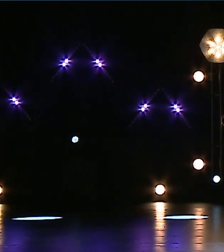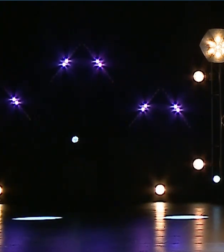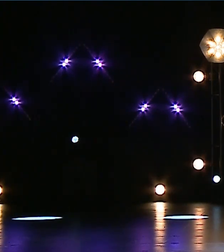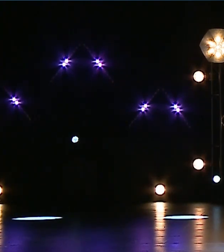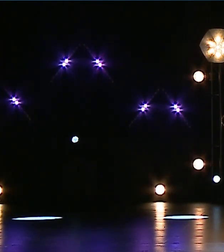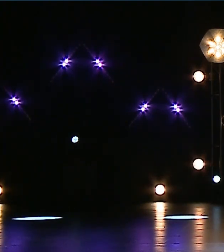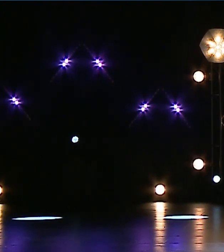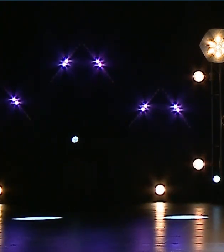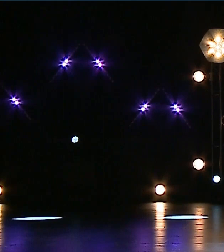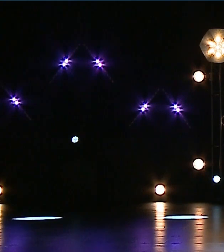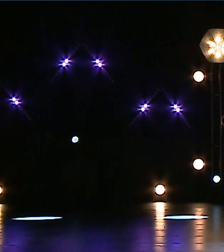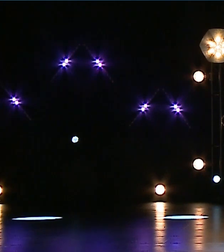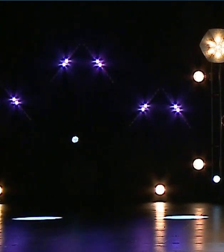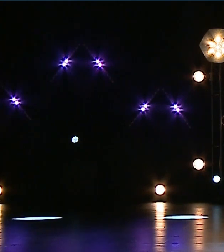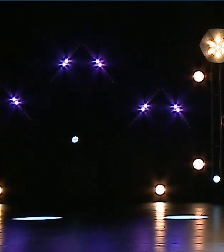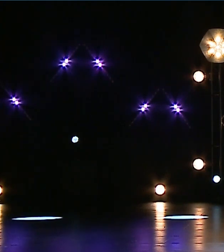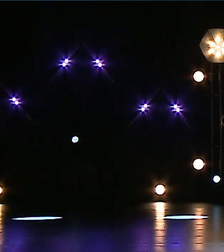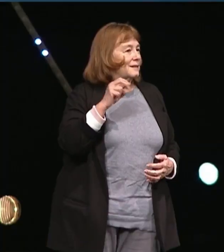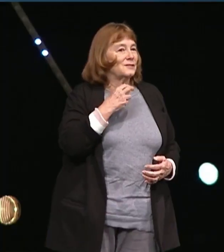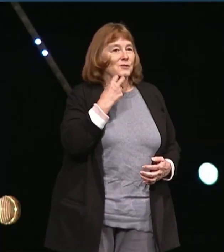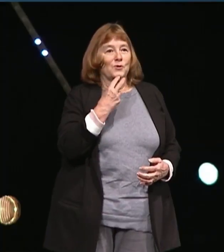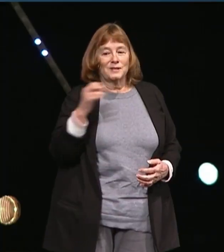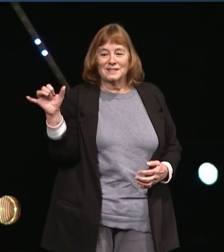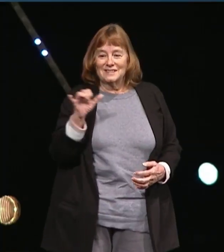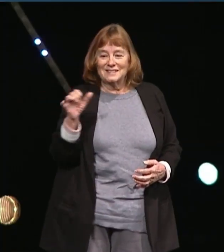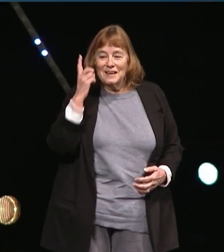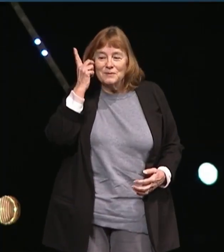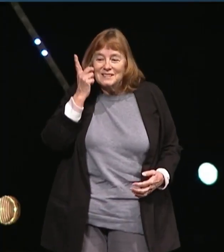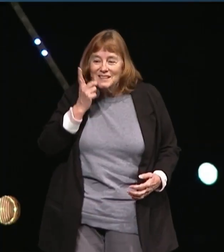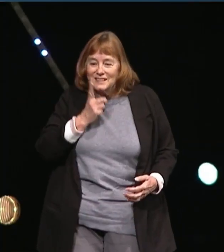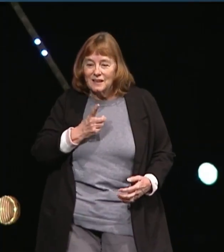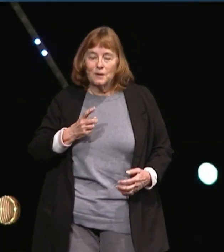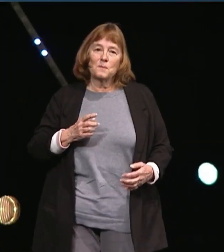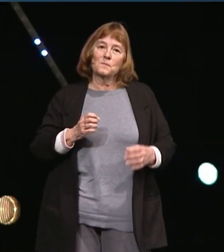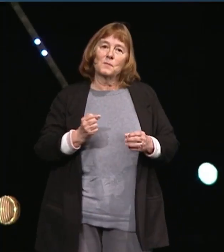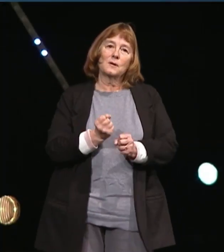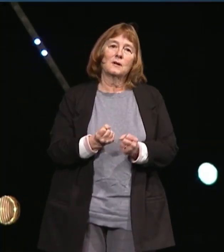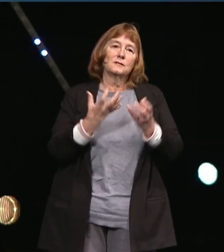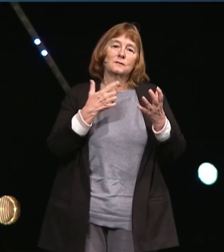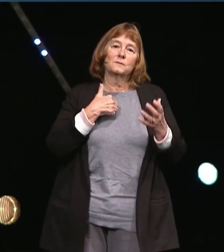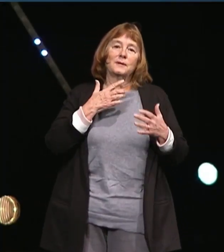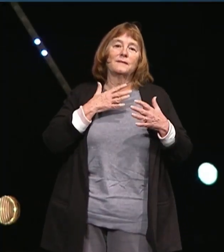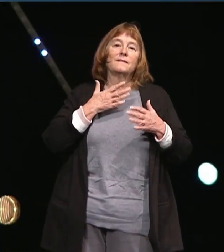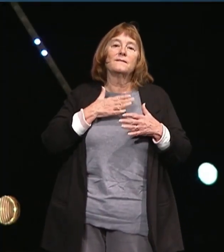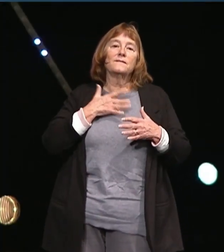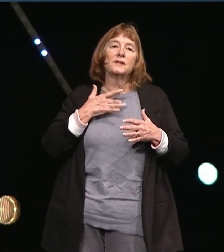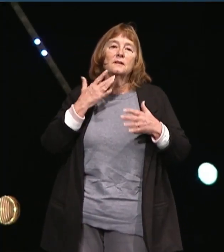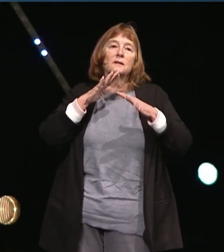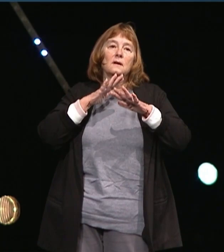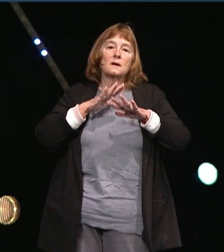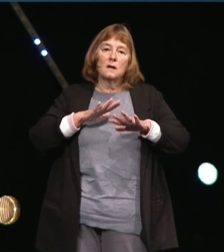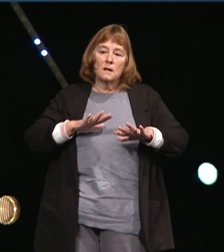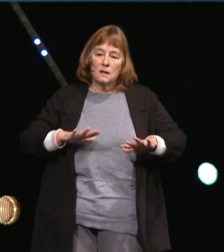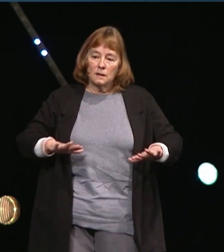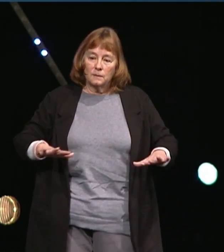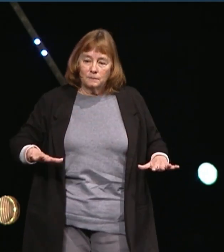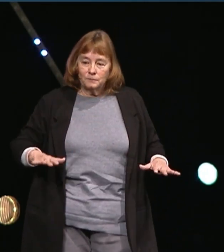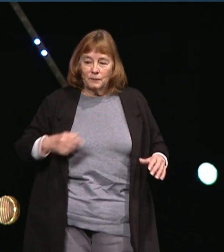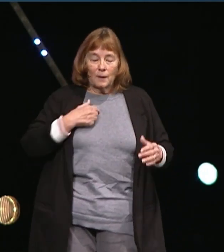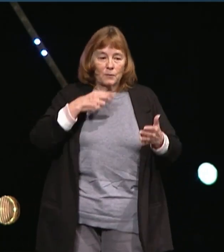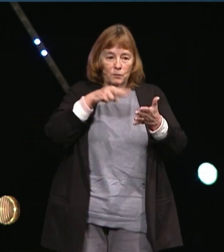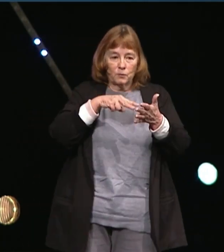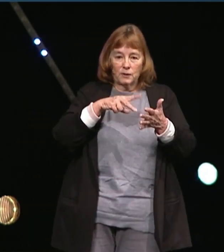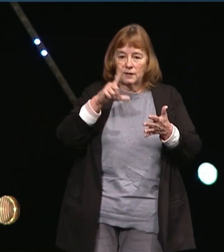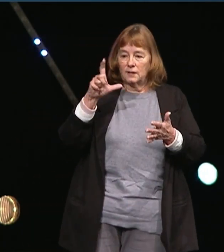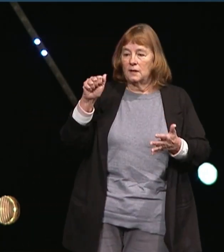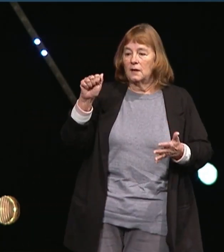Glenn Grove has a voice like Dennis Drake. You just always feel calm around him. Thanks, Glenn. So I'm going to read